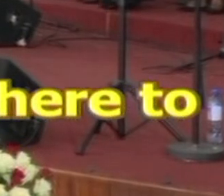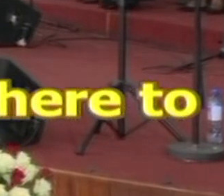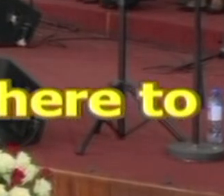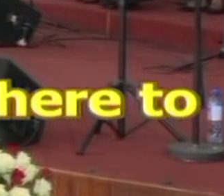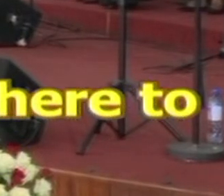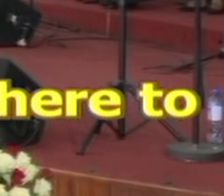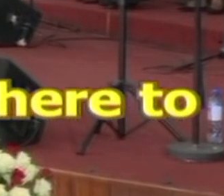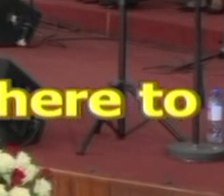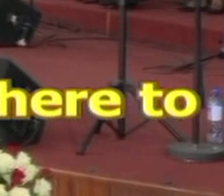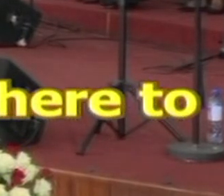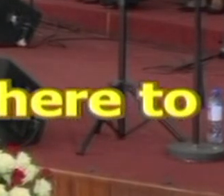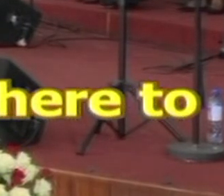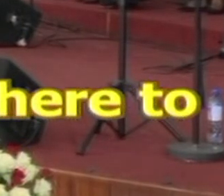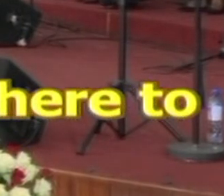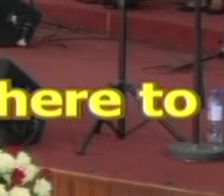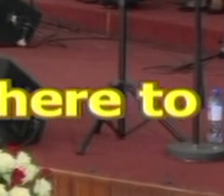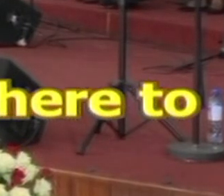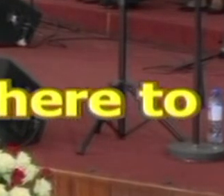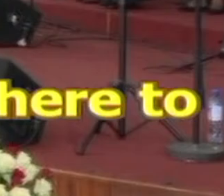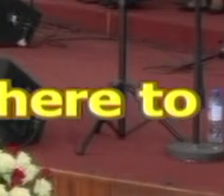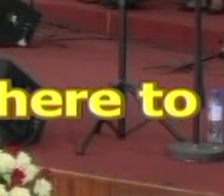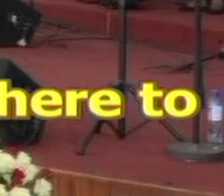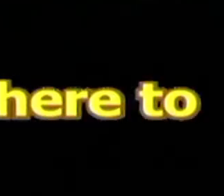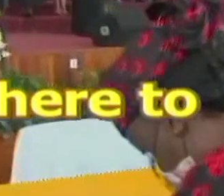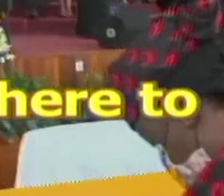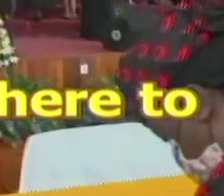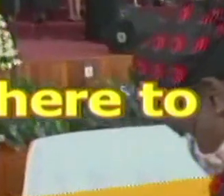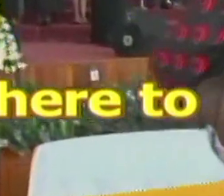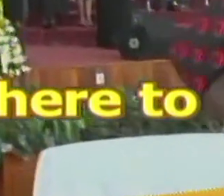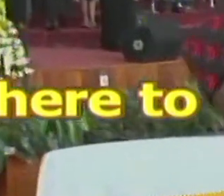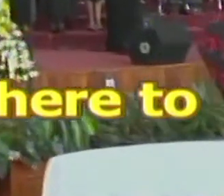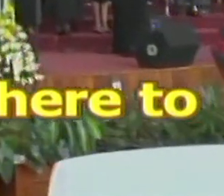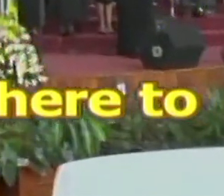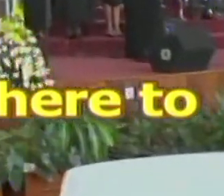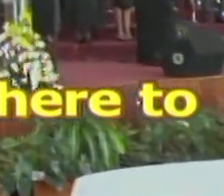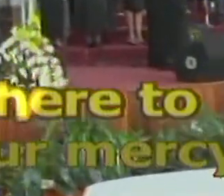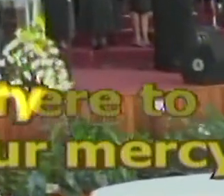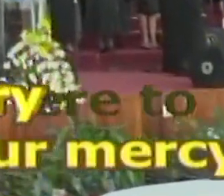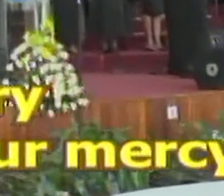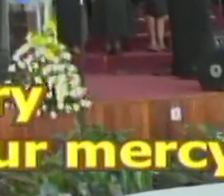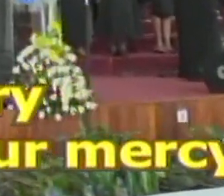We're gathered here to pray.